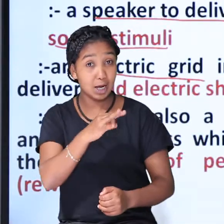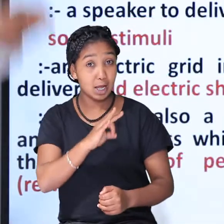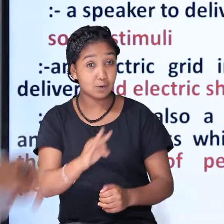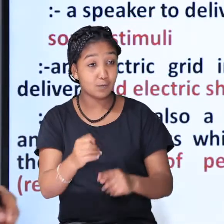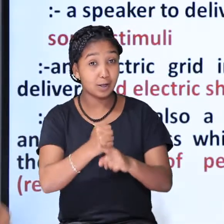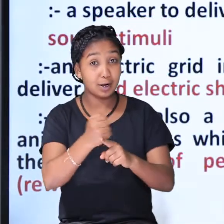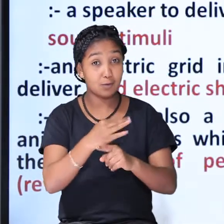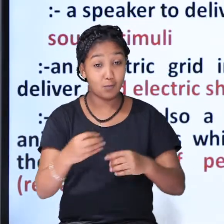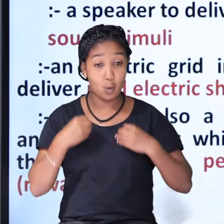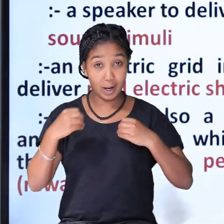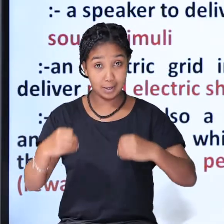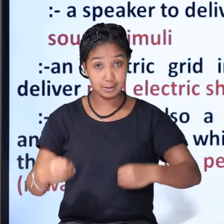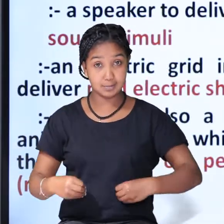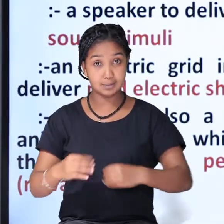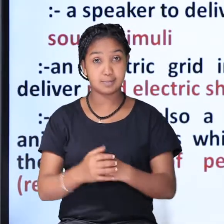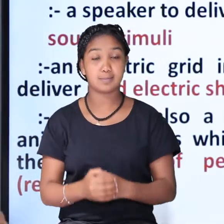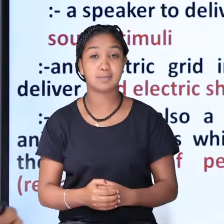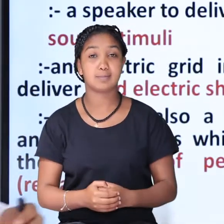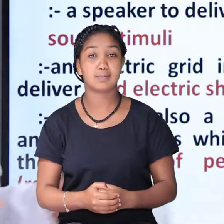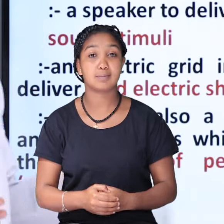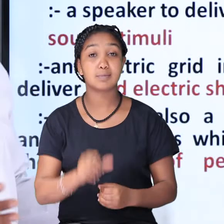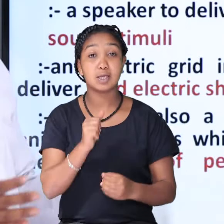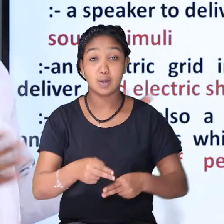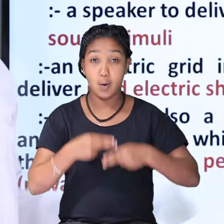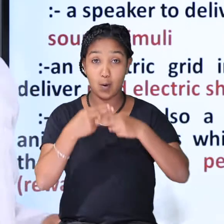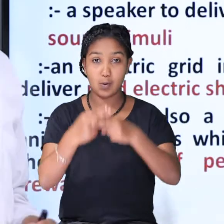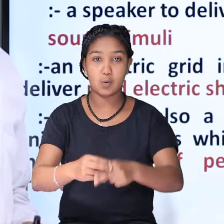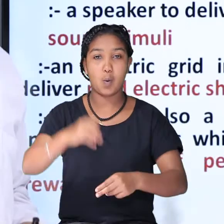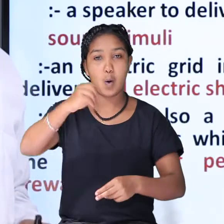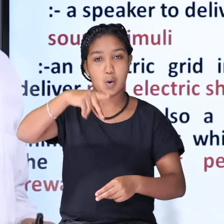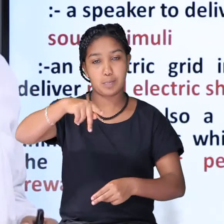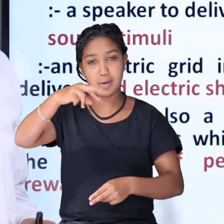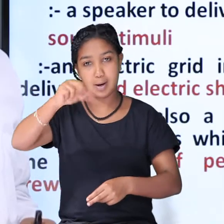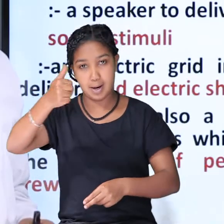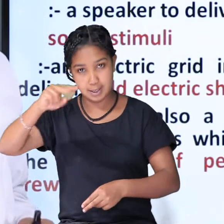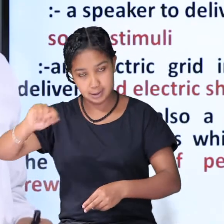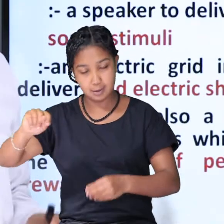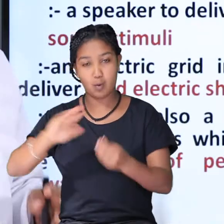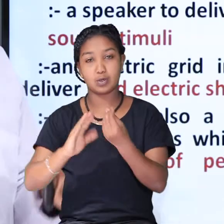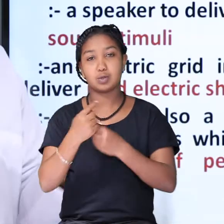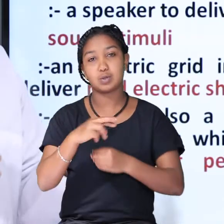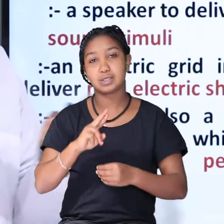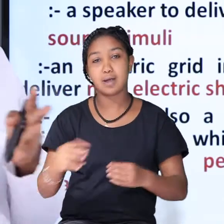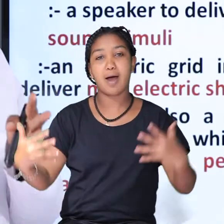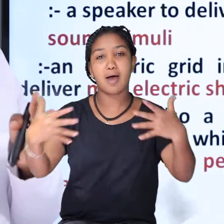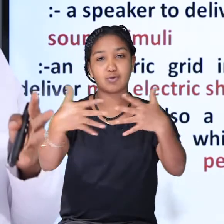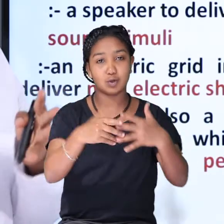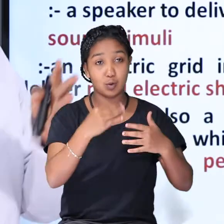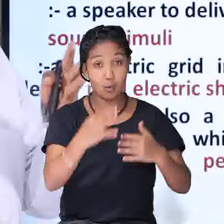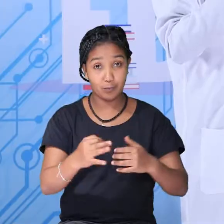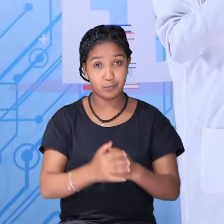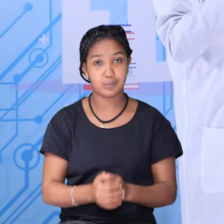of training of organisms is called operant conditioning, which is association